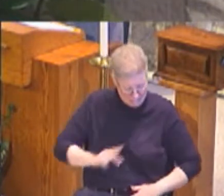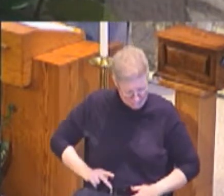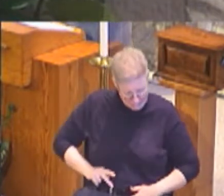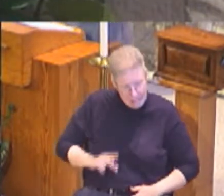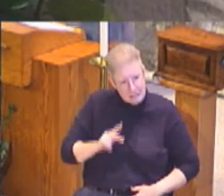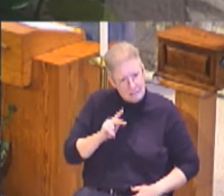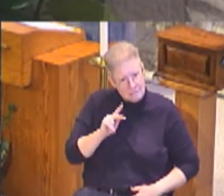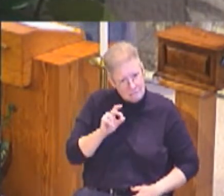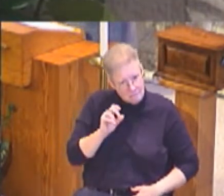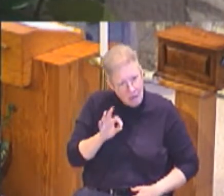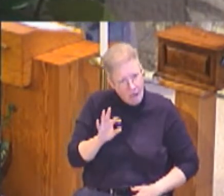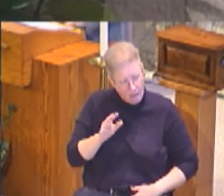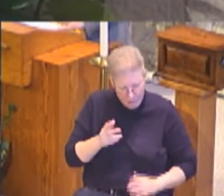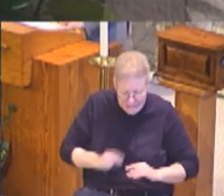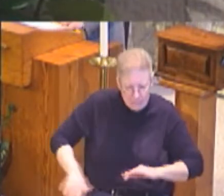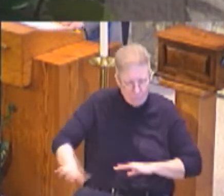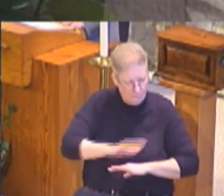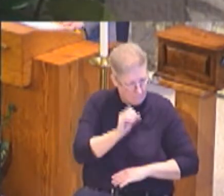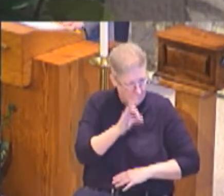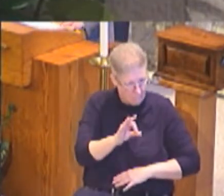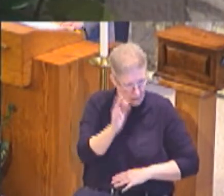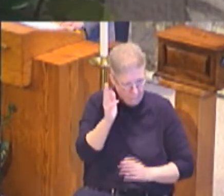Several of his parables